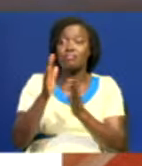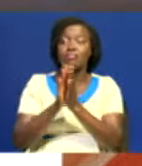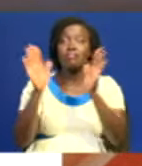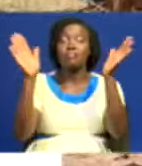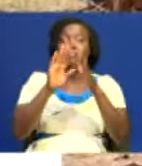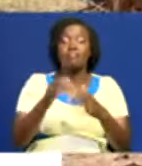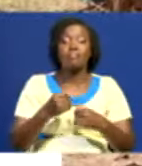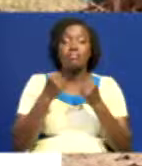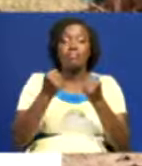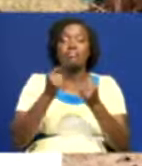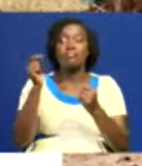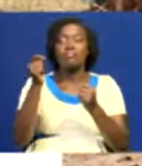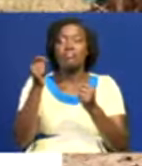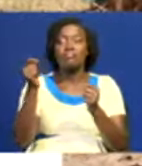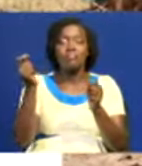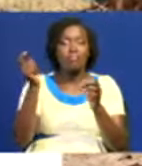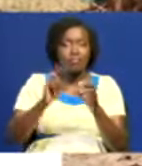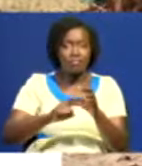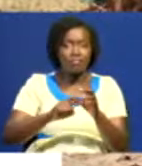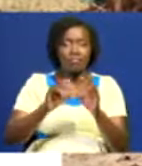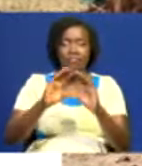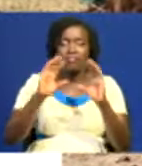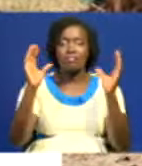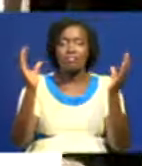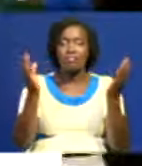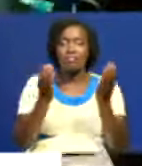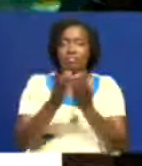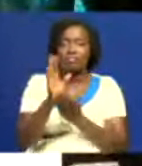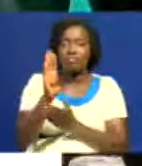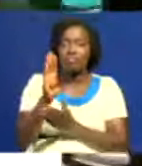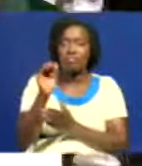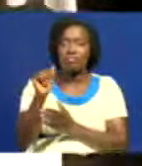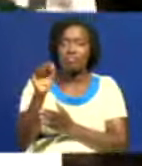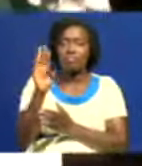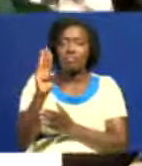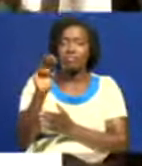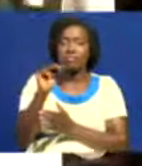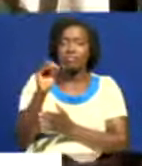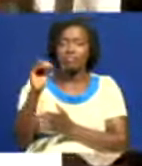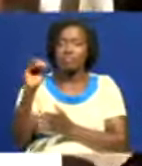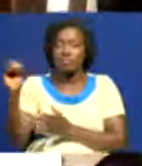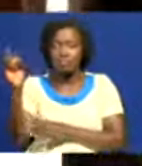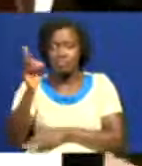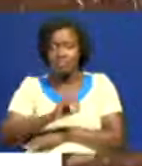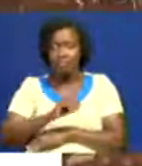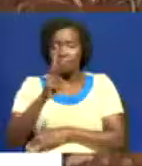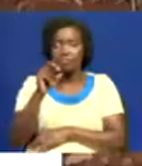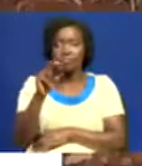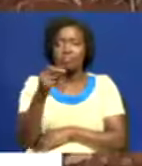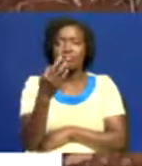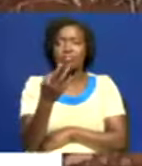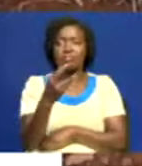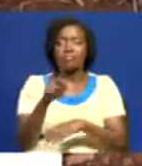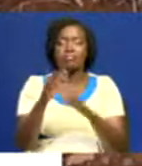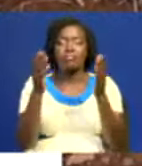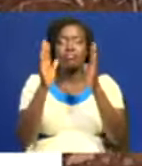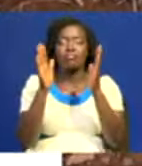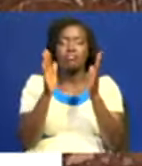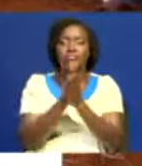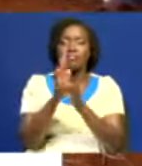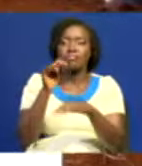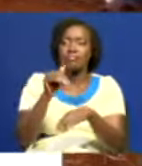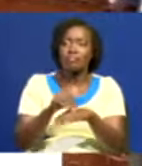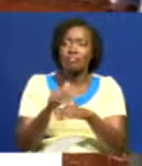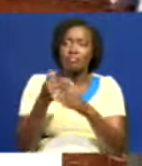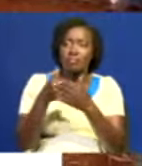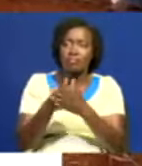the rest of the world in commemorating World Bamboo Day in 2023, the national celebrations held at Kanyonga